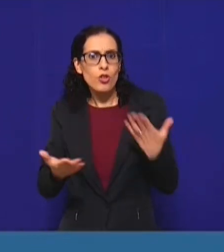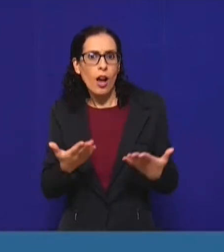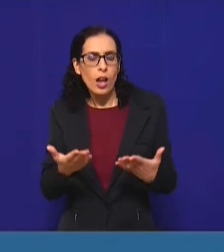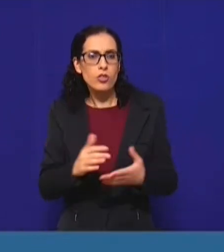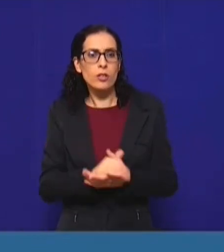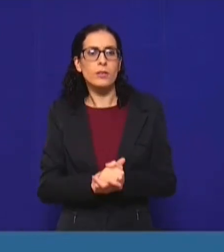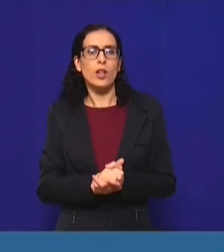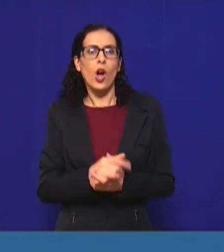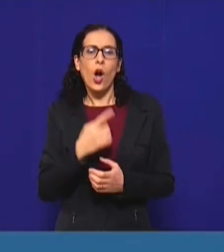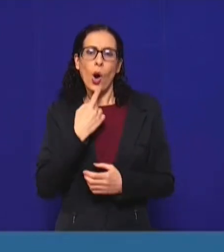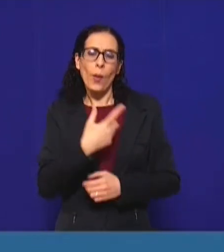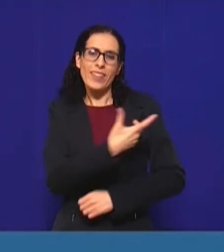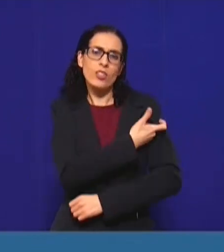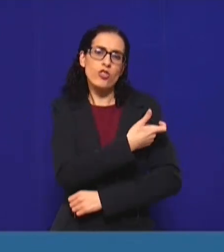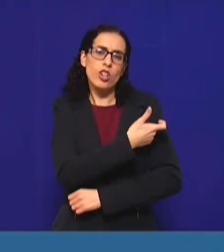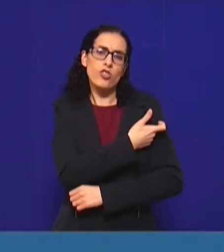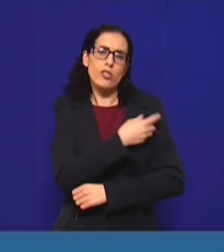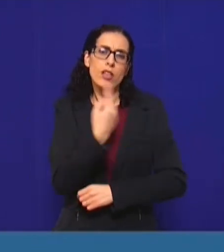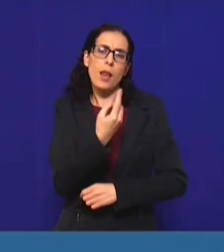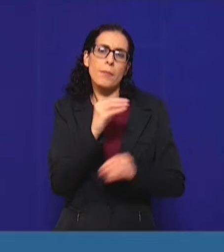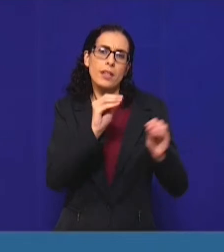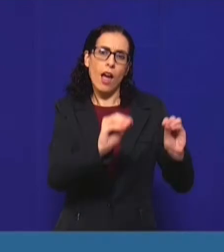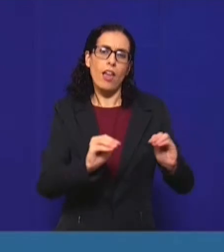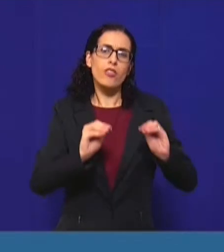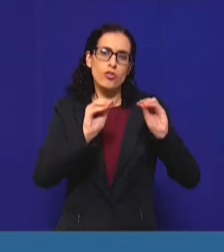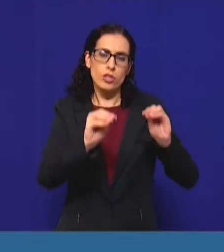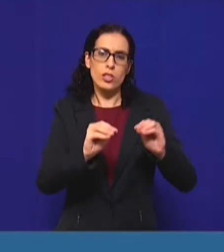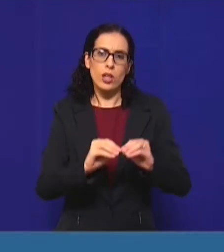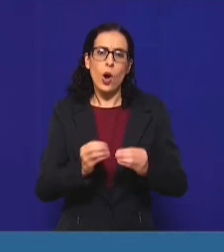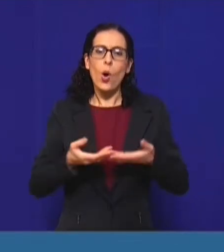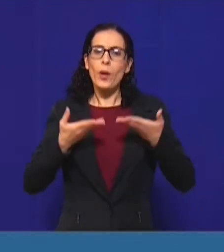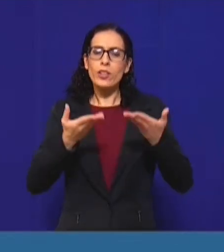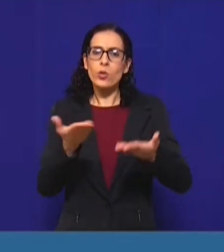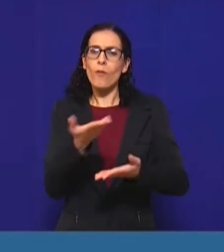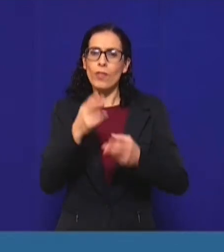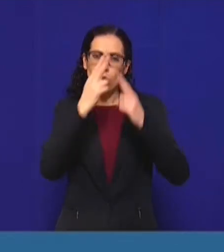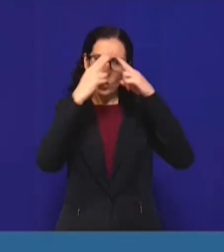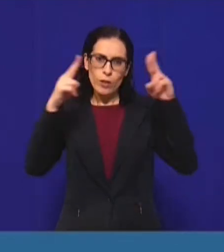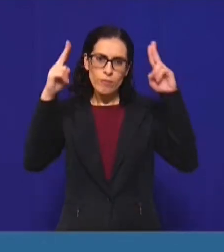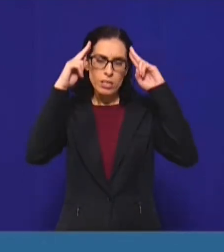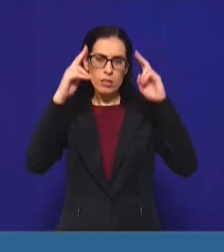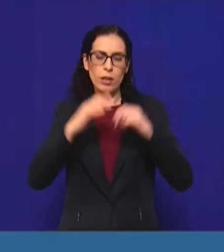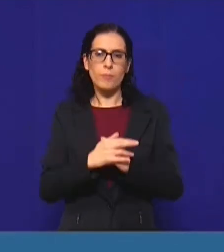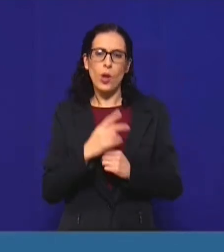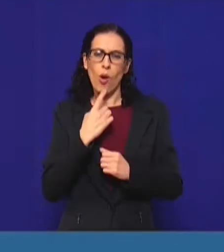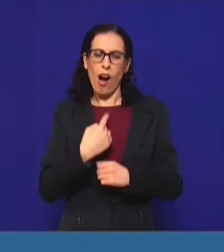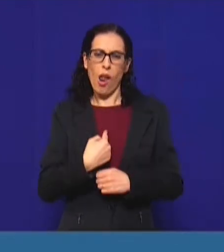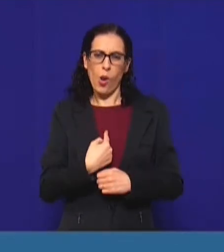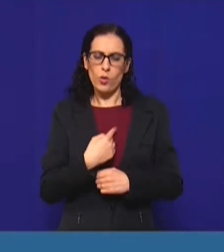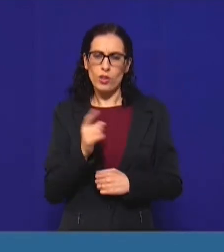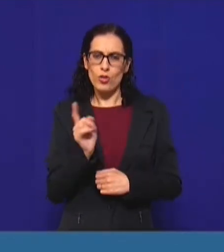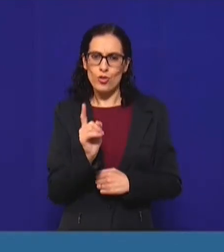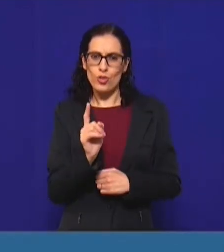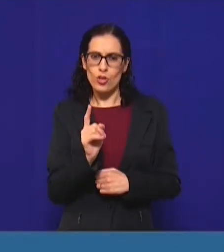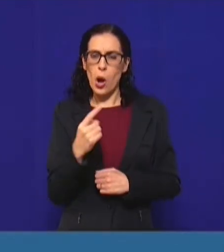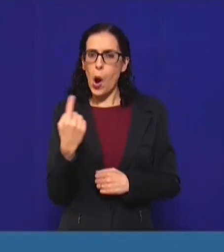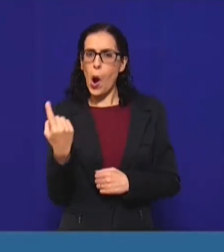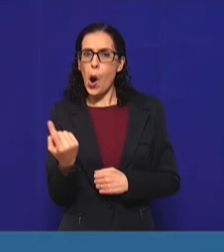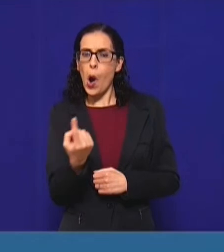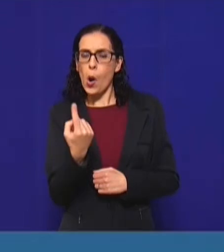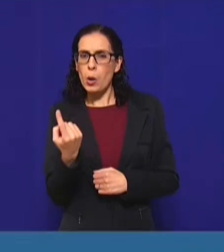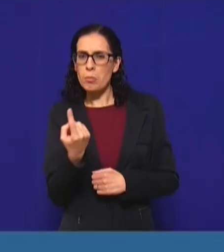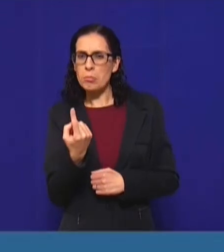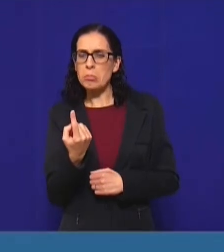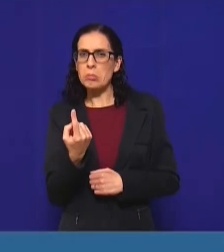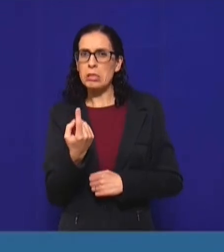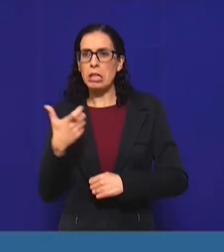educators, and you know that there were the vaccines being given out at the university. Now, we are informed that some of the leftover, let's call them that,